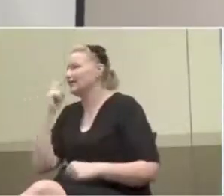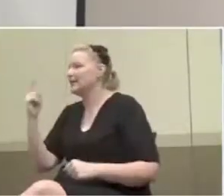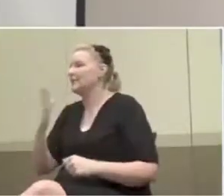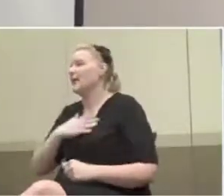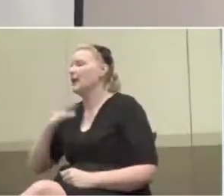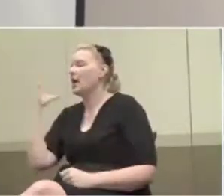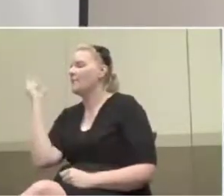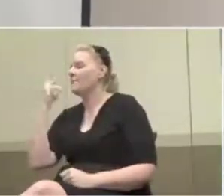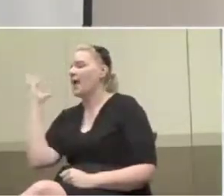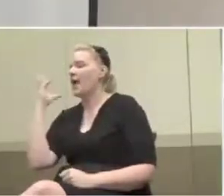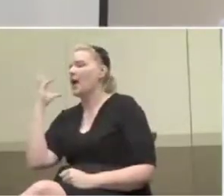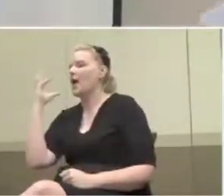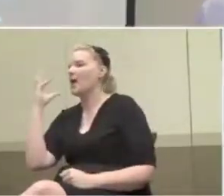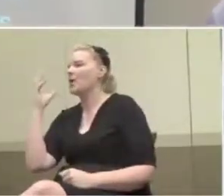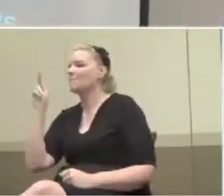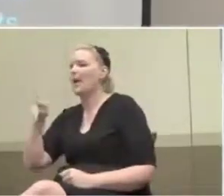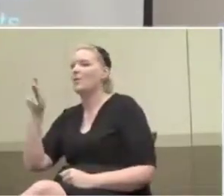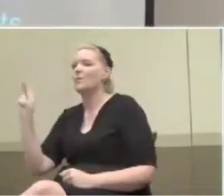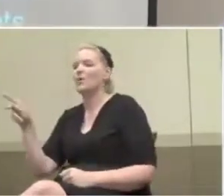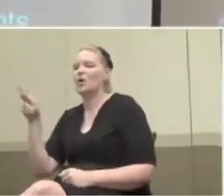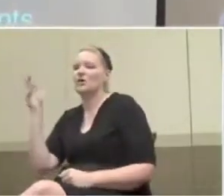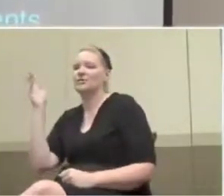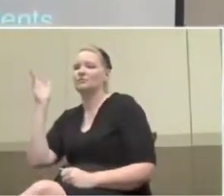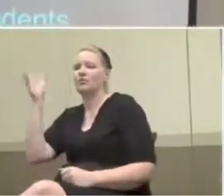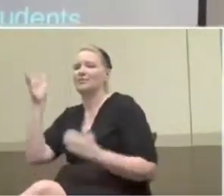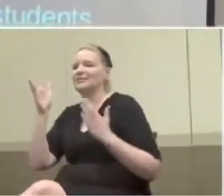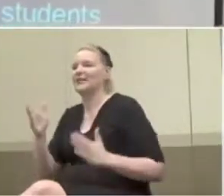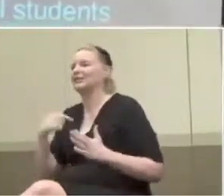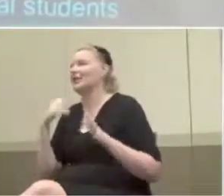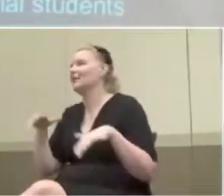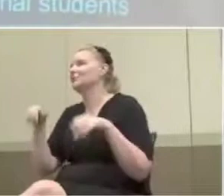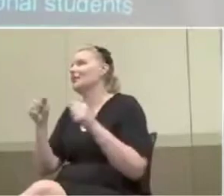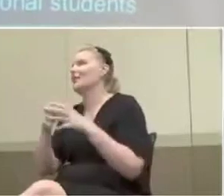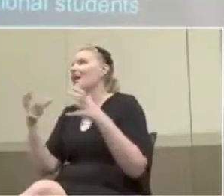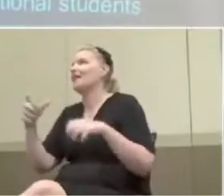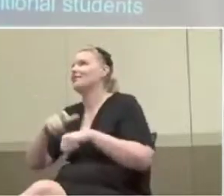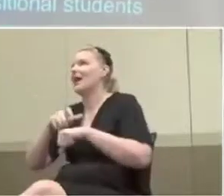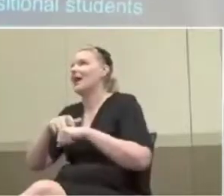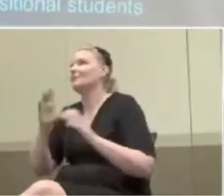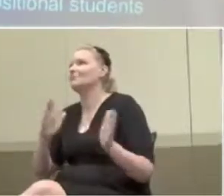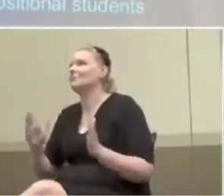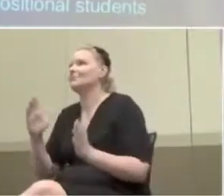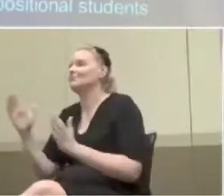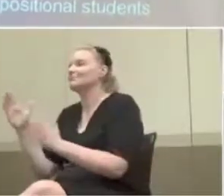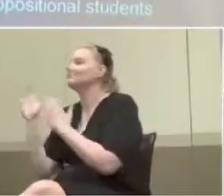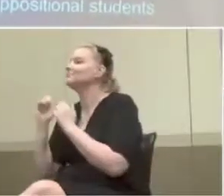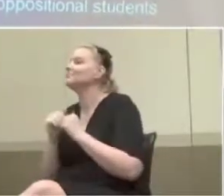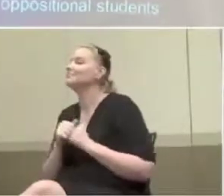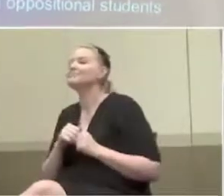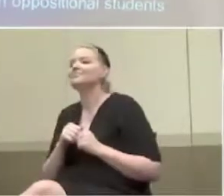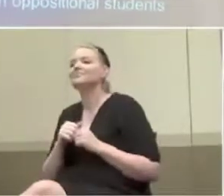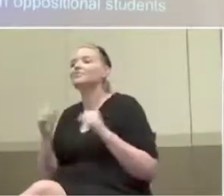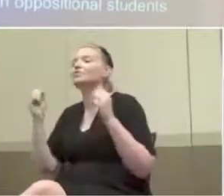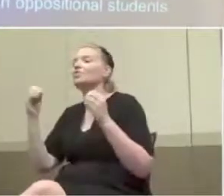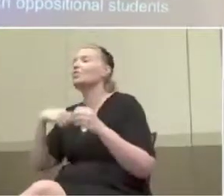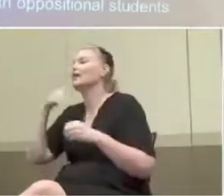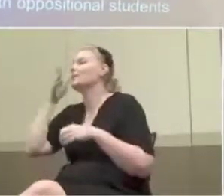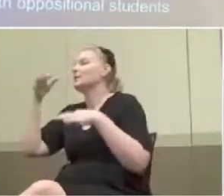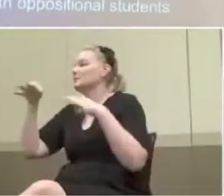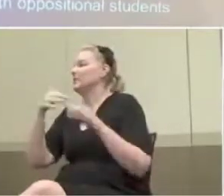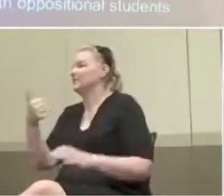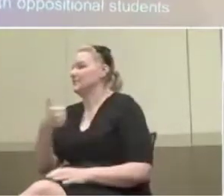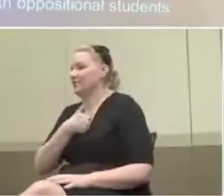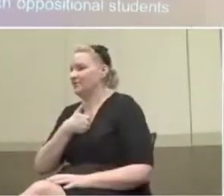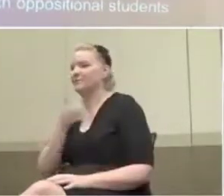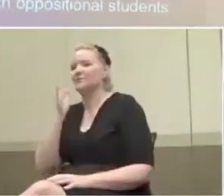PowerPoint presentation, which I spent so much time on. Woo, woo, woo. So let me tell you a little bit about myself, give you an